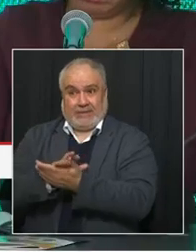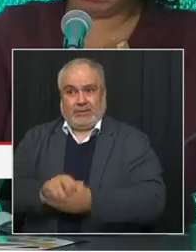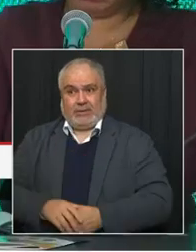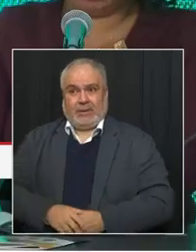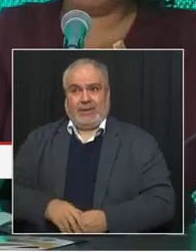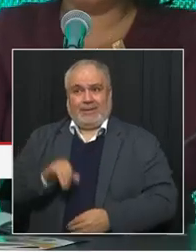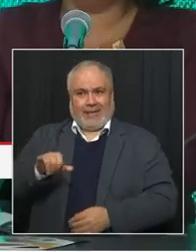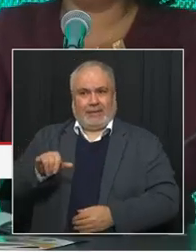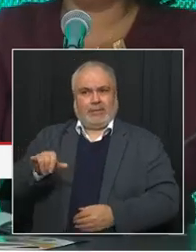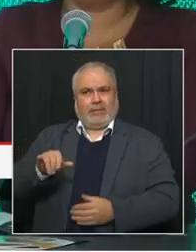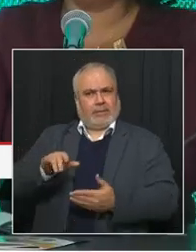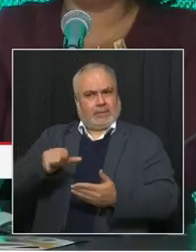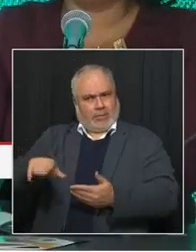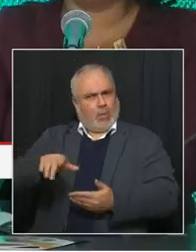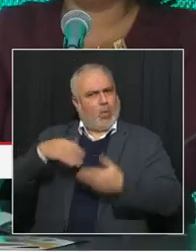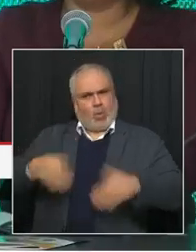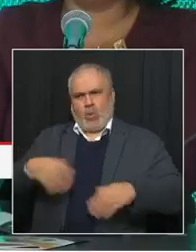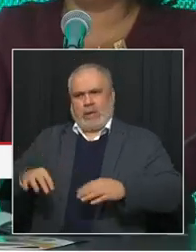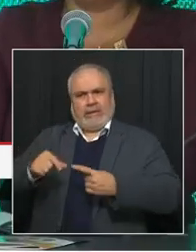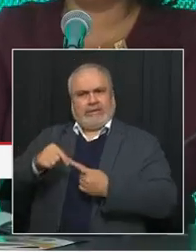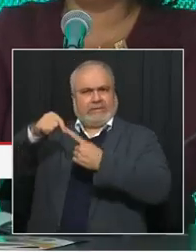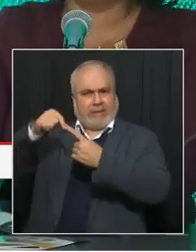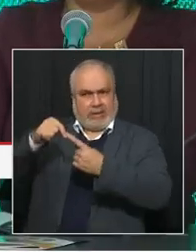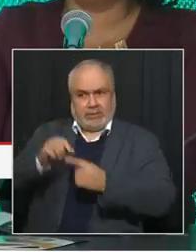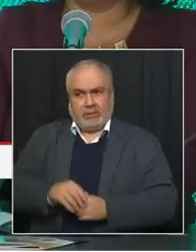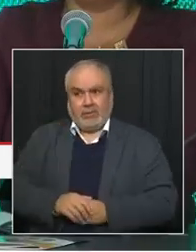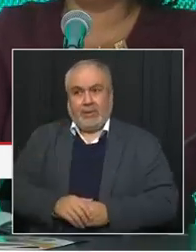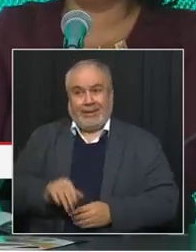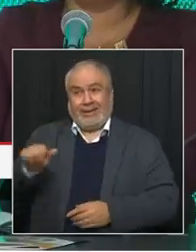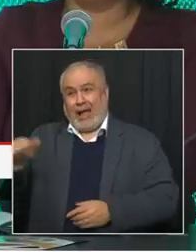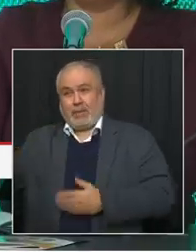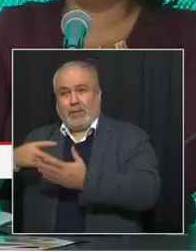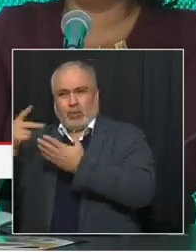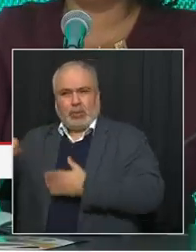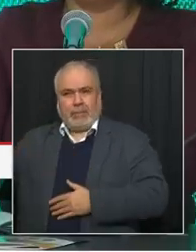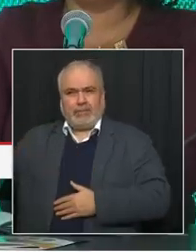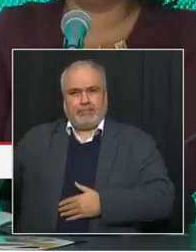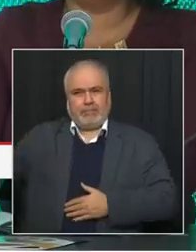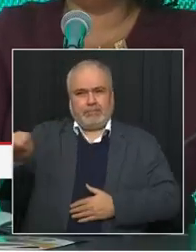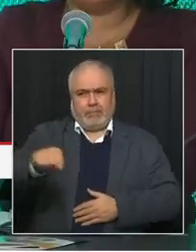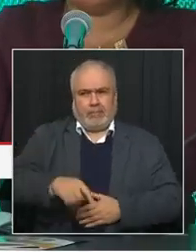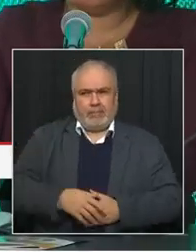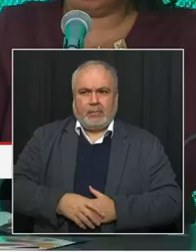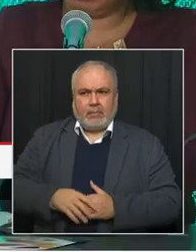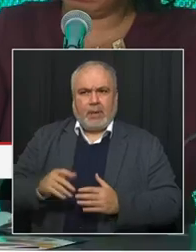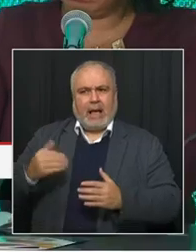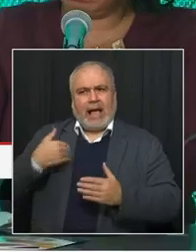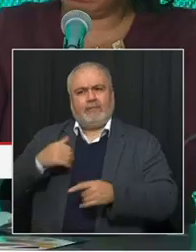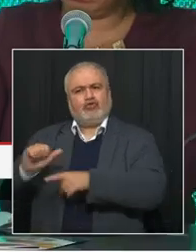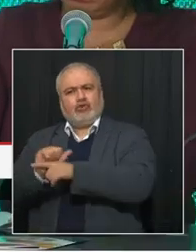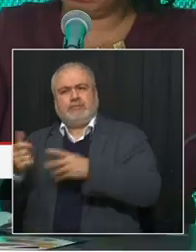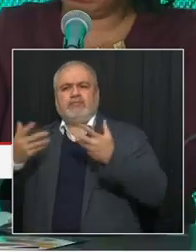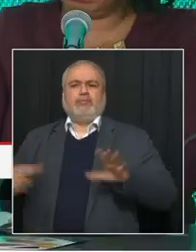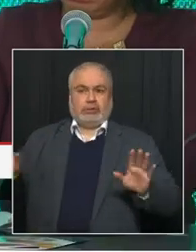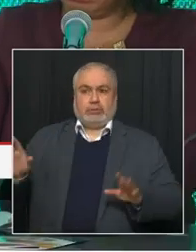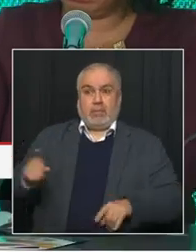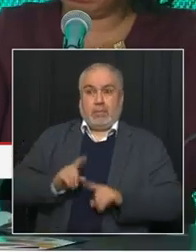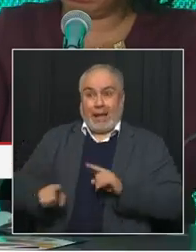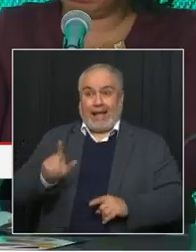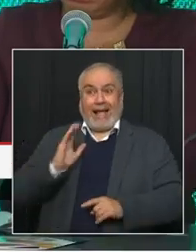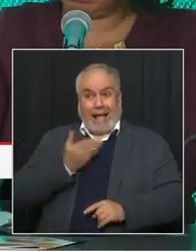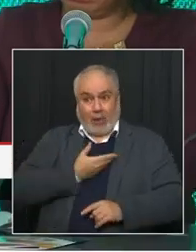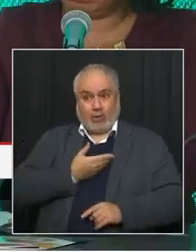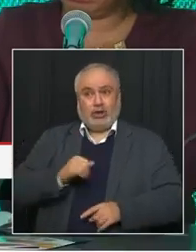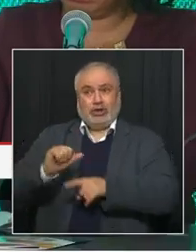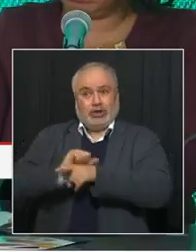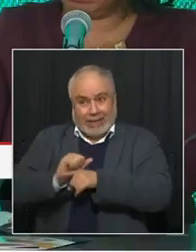than some other workforce training programs is there is a job at the end. I partnered with all of our